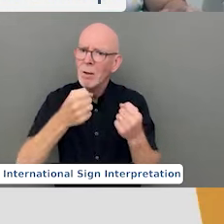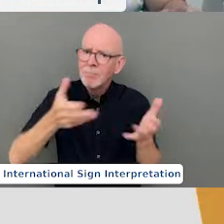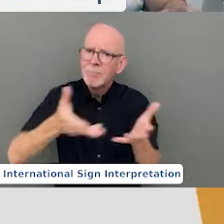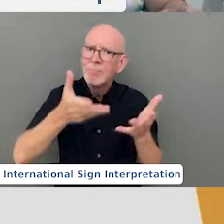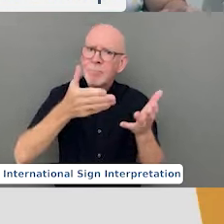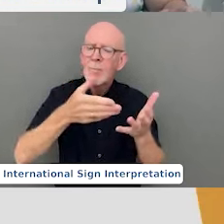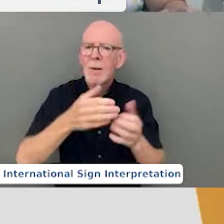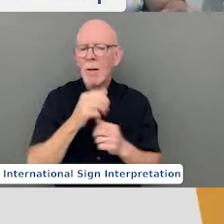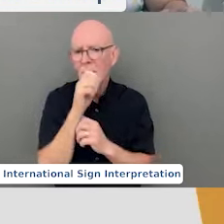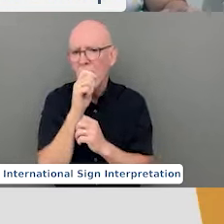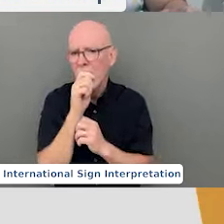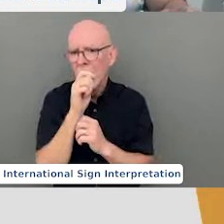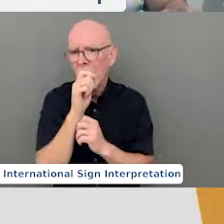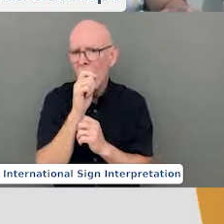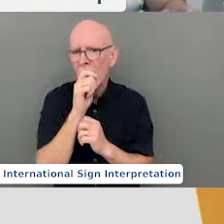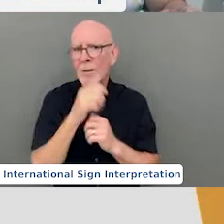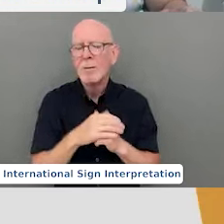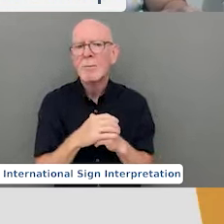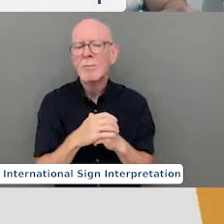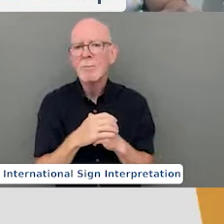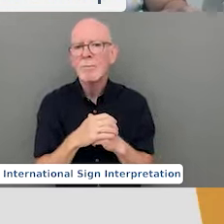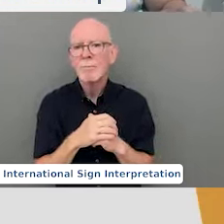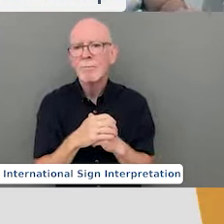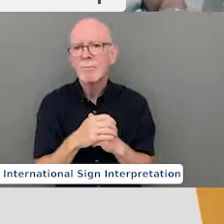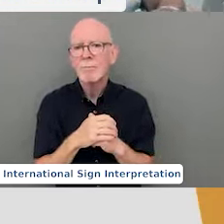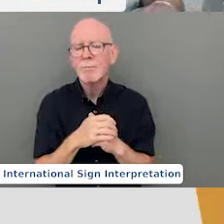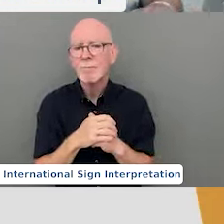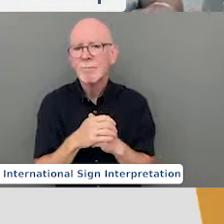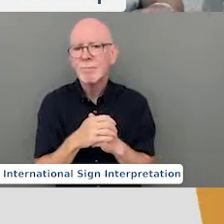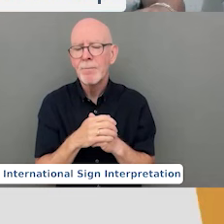and the service providers are strengthened.